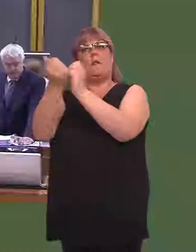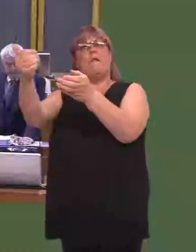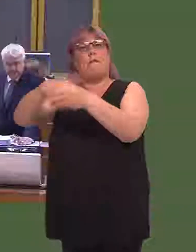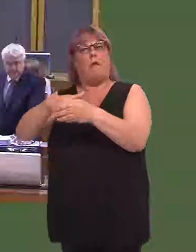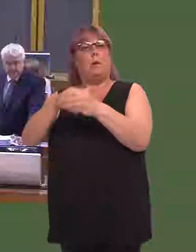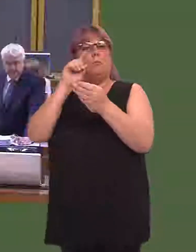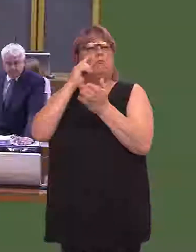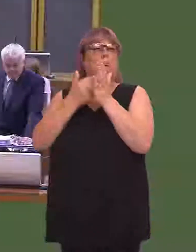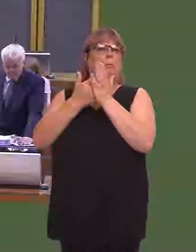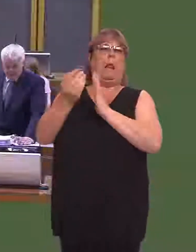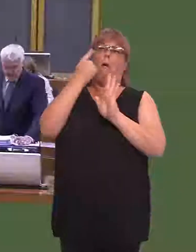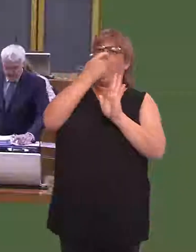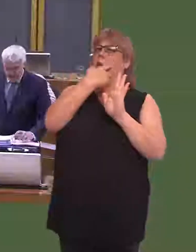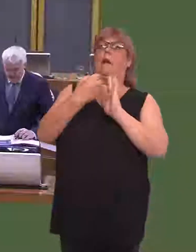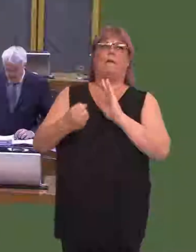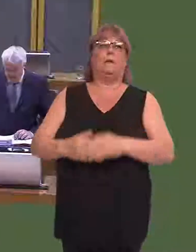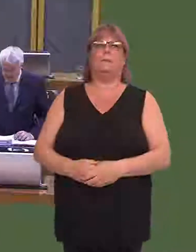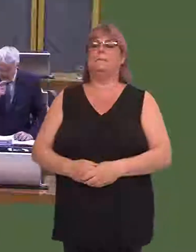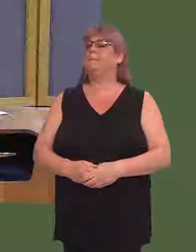private partners. Nick Ramsey.